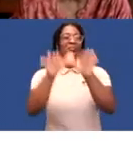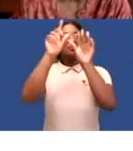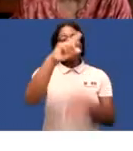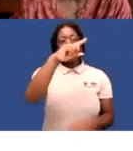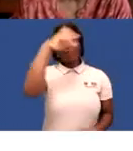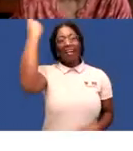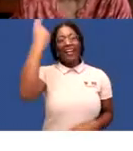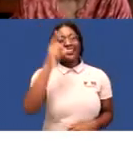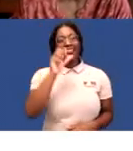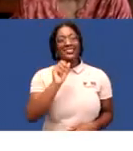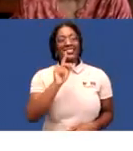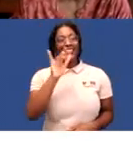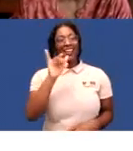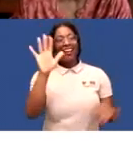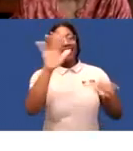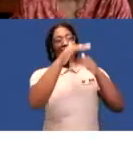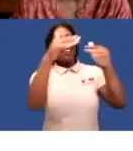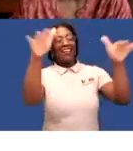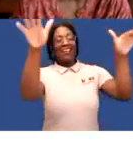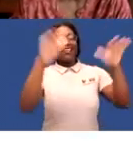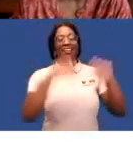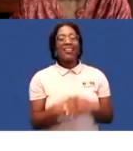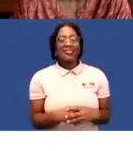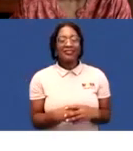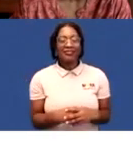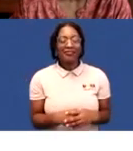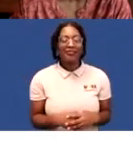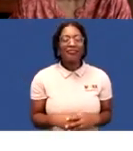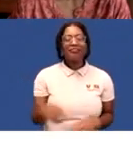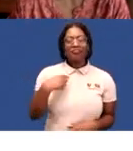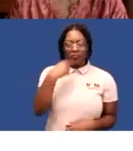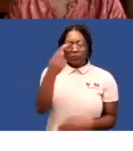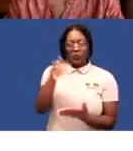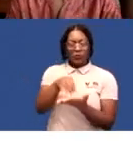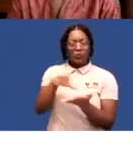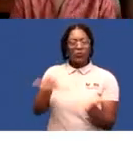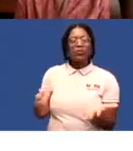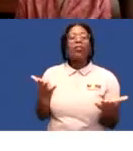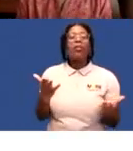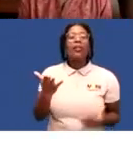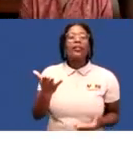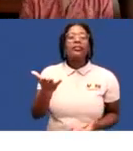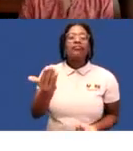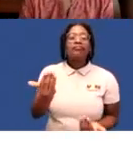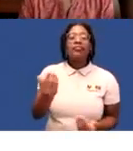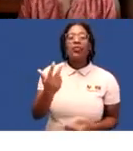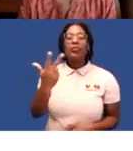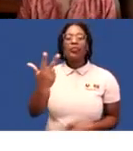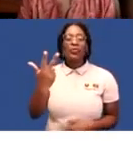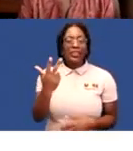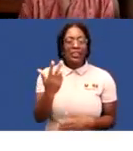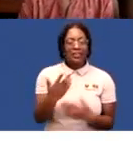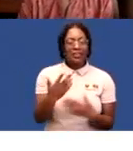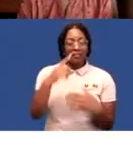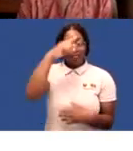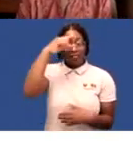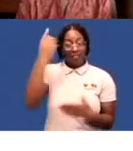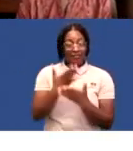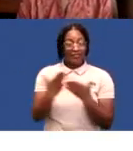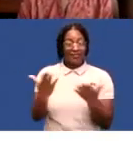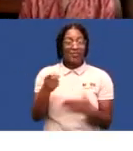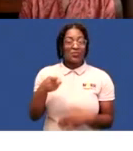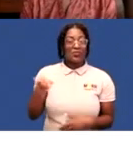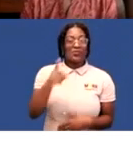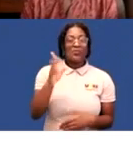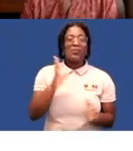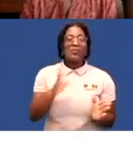friend three black things they were going to write about in a beautiful way. I know some will only get a picture or a word